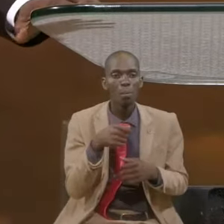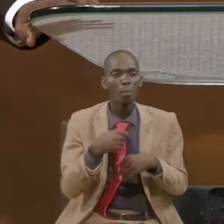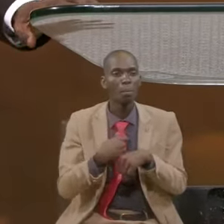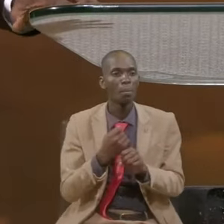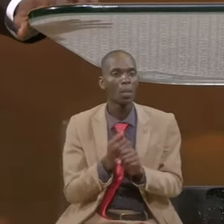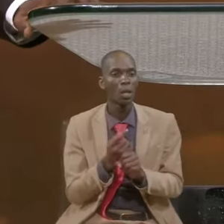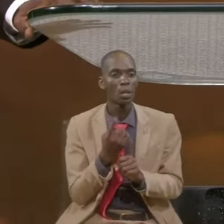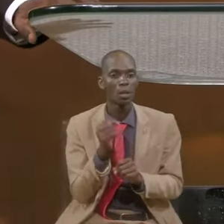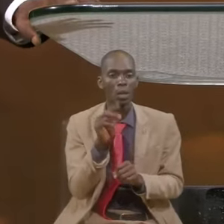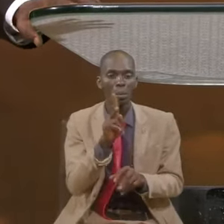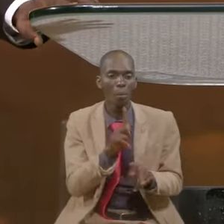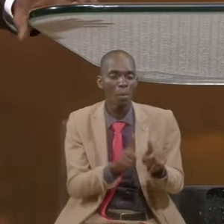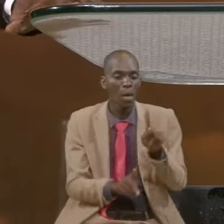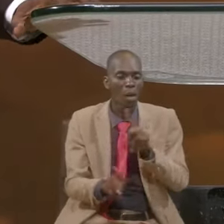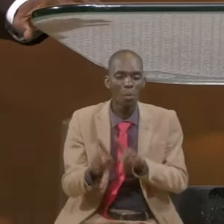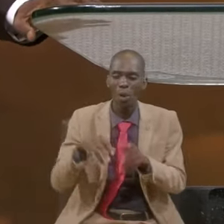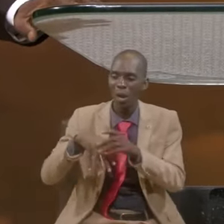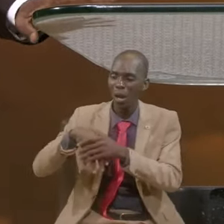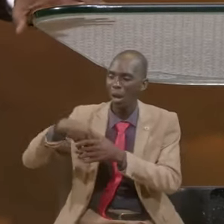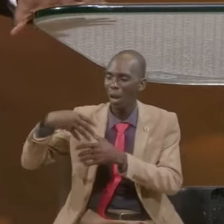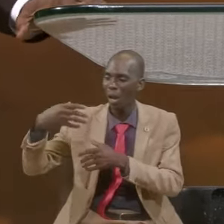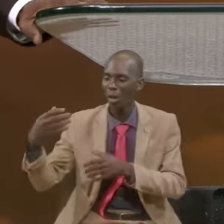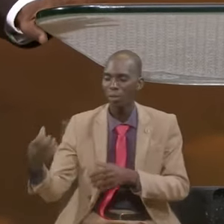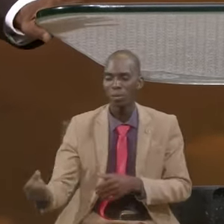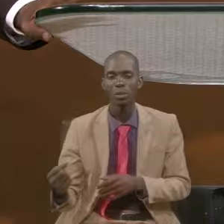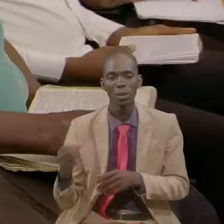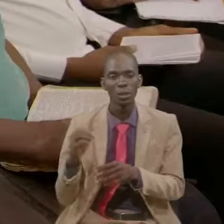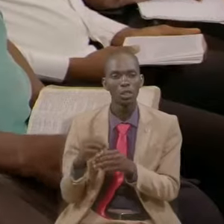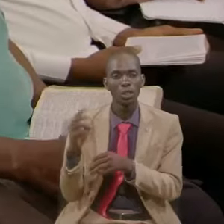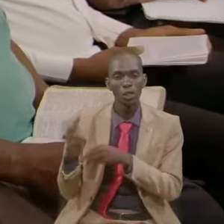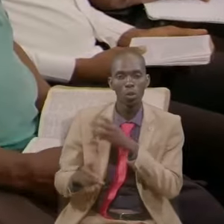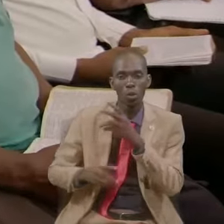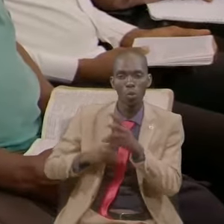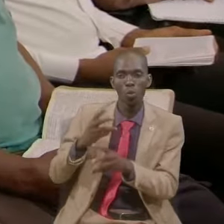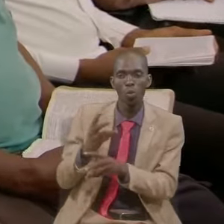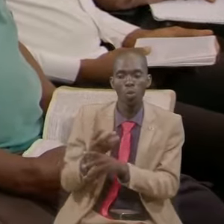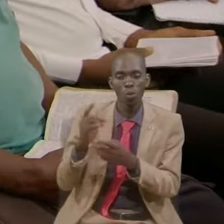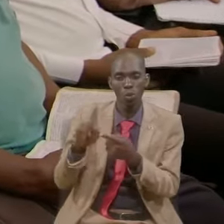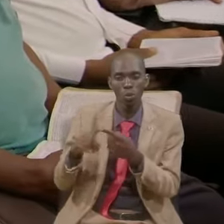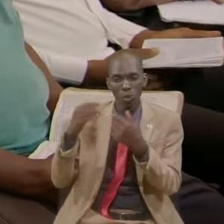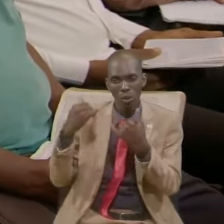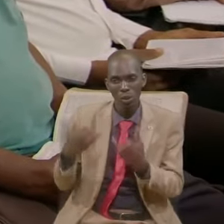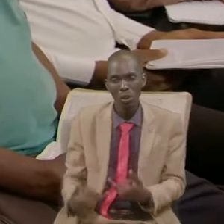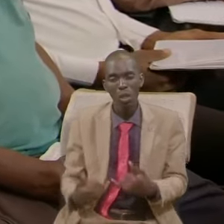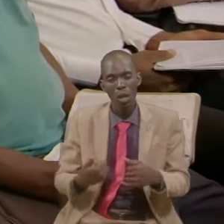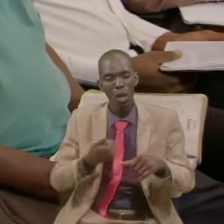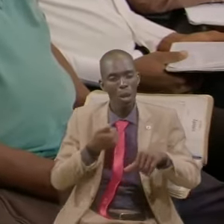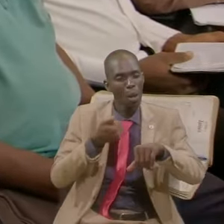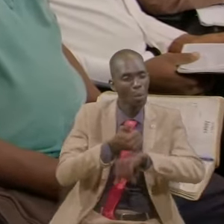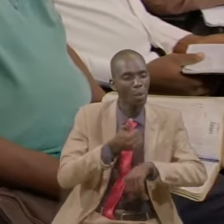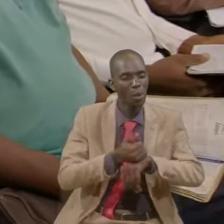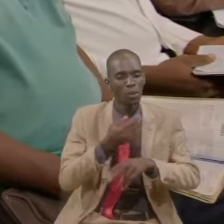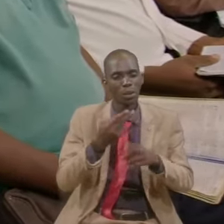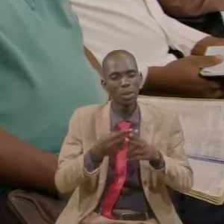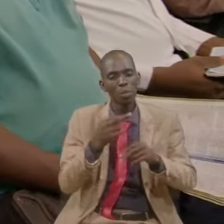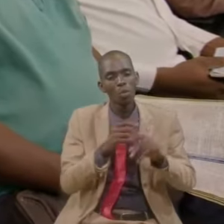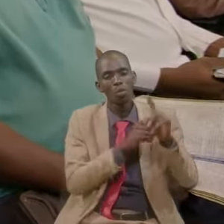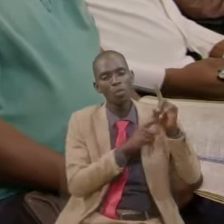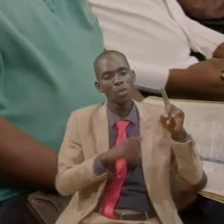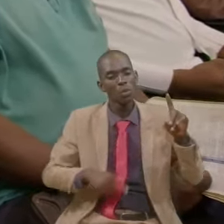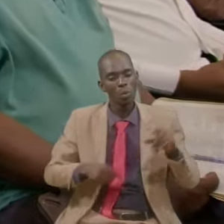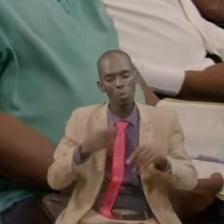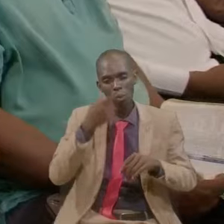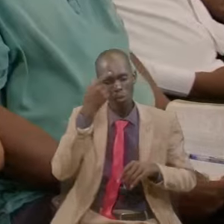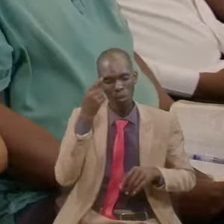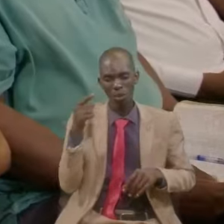people outside the kingdom to blaspheme the name of the Lord because they cannot